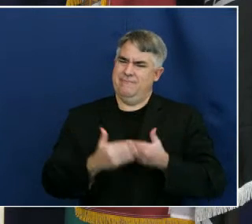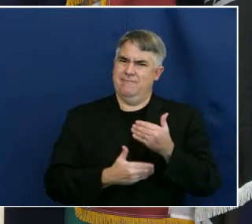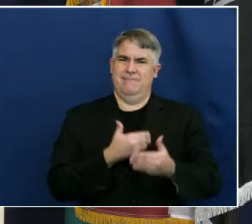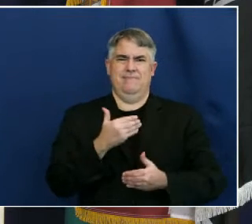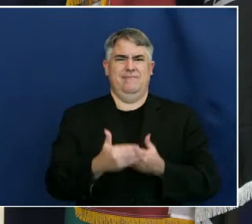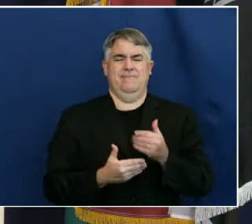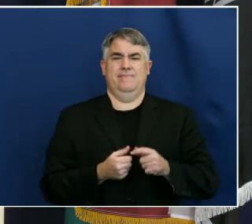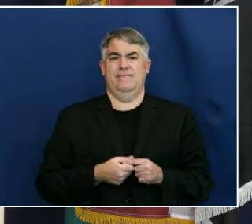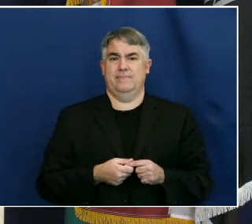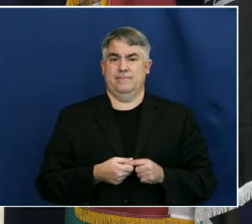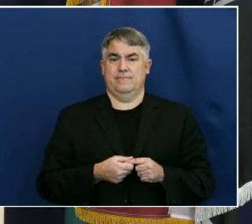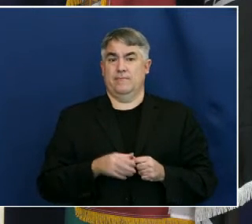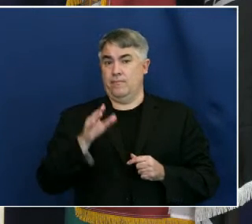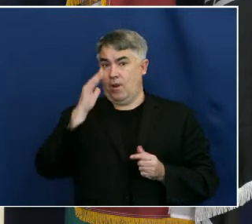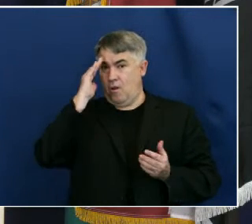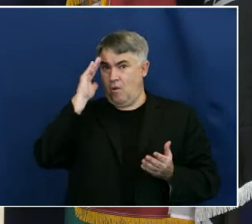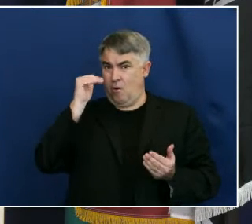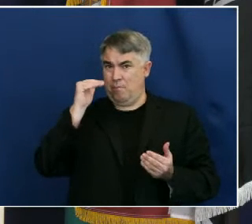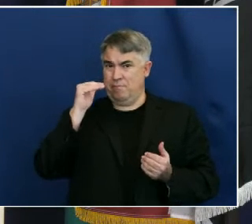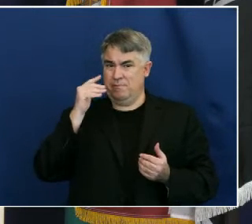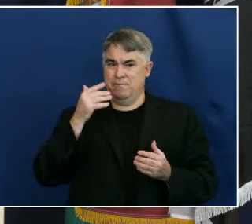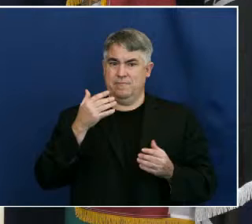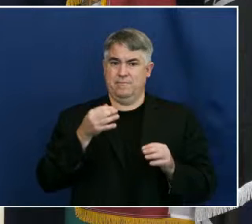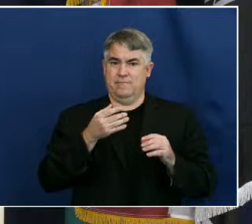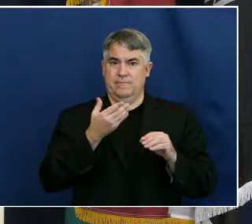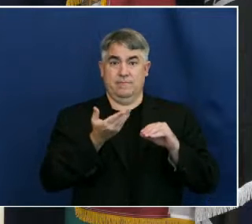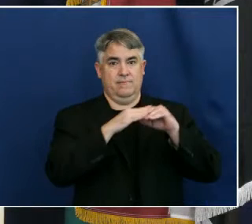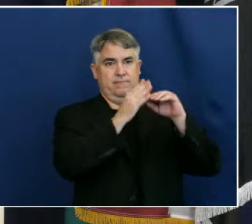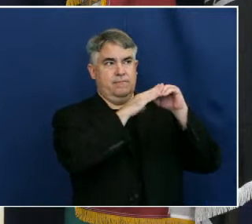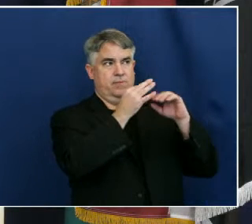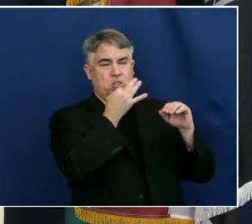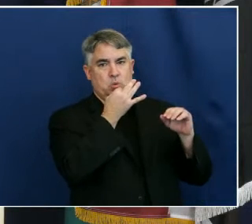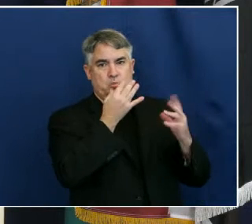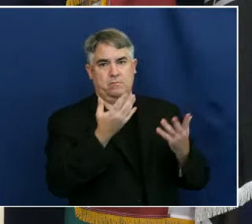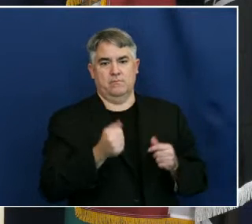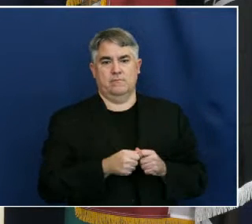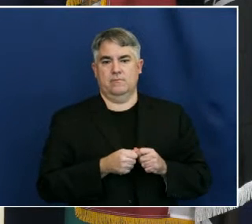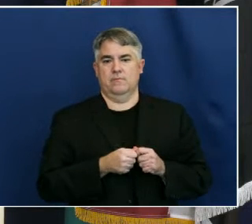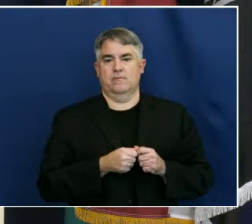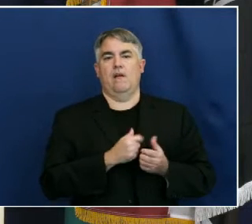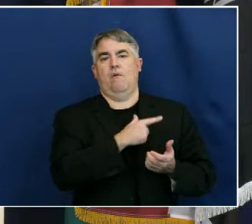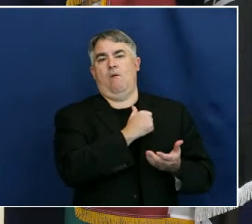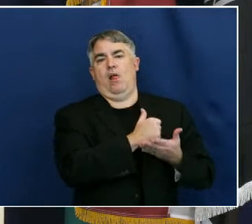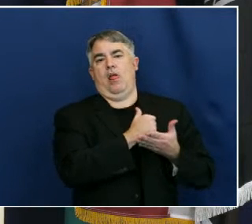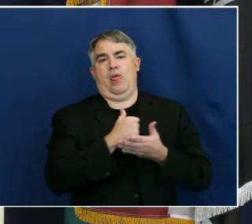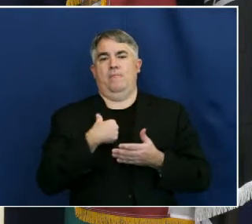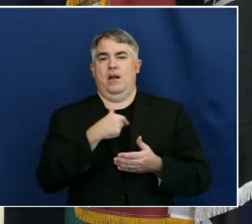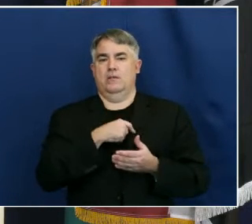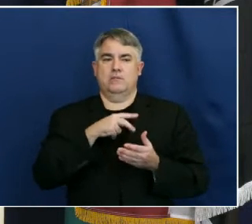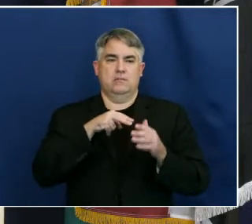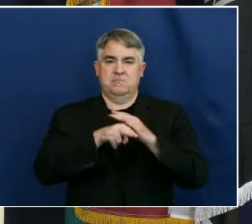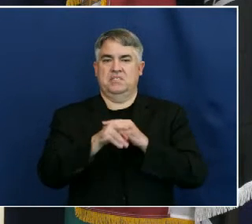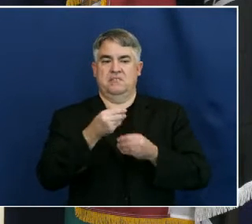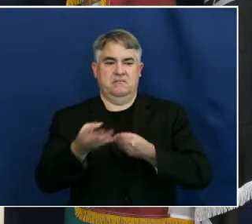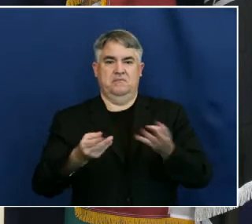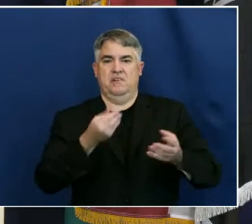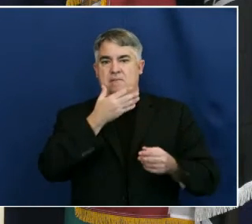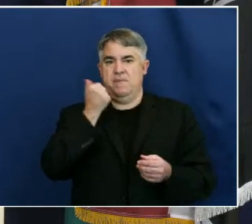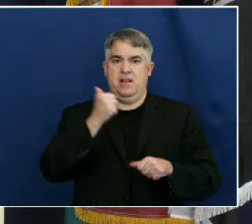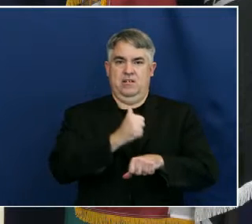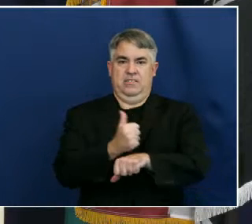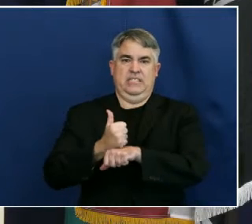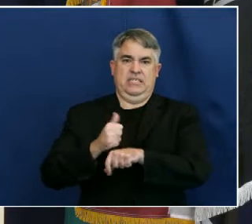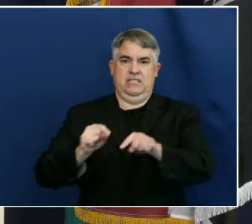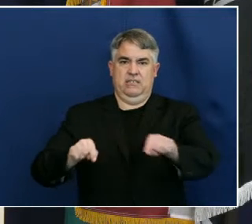not only increases, but we do hope to get some predictability looking out. It'll make it easier to schedule longer intervals. It'll